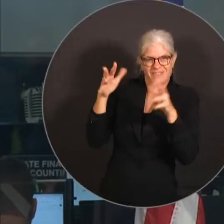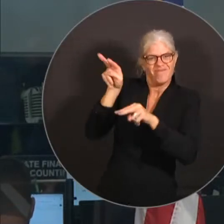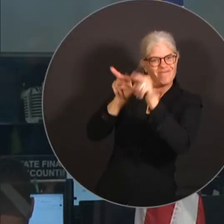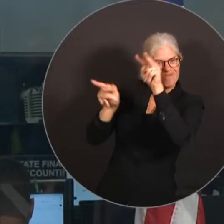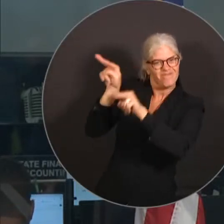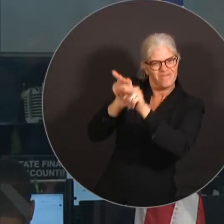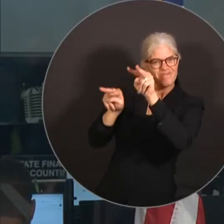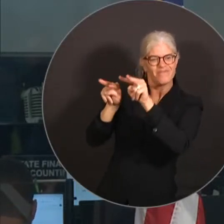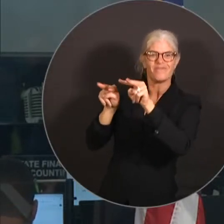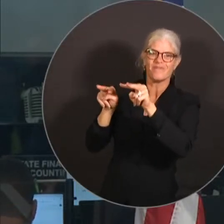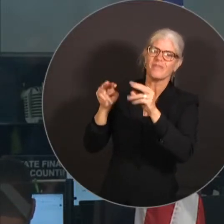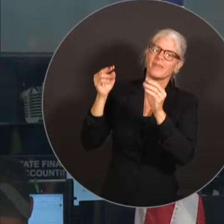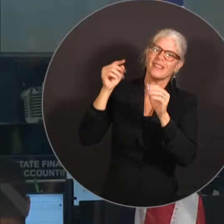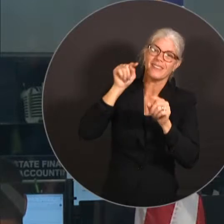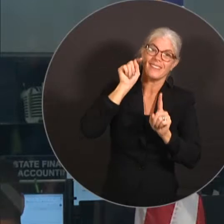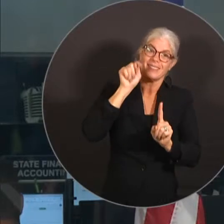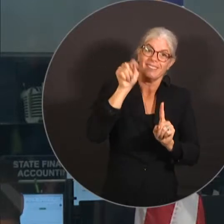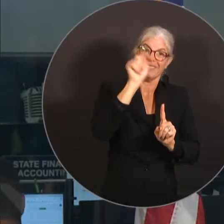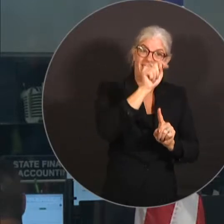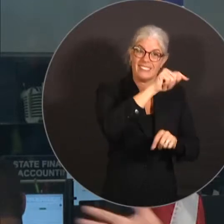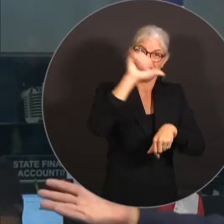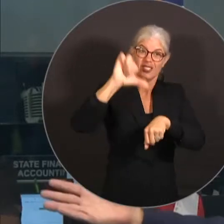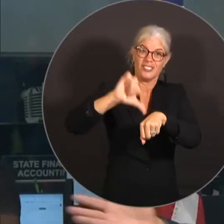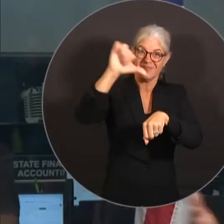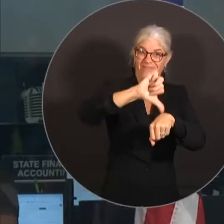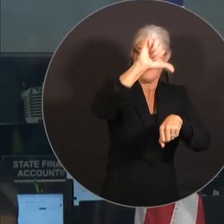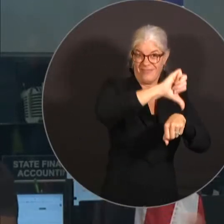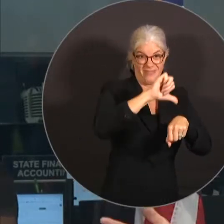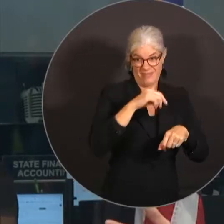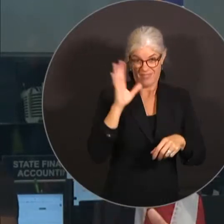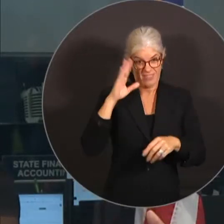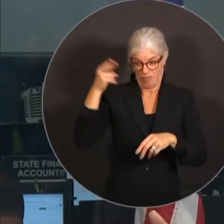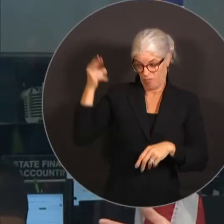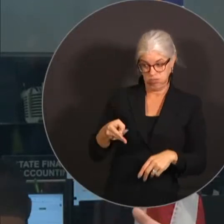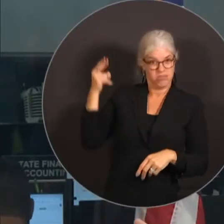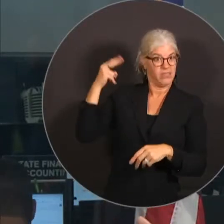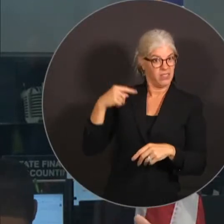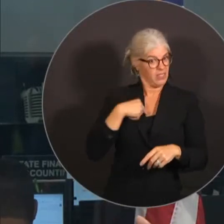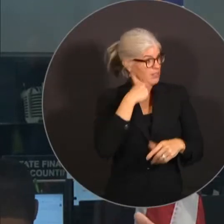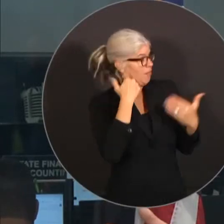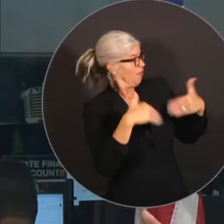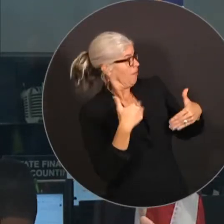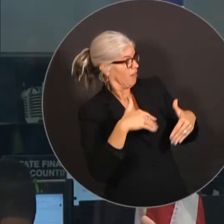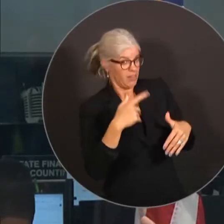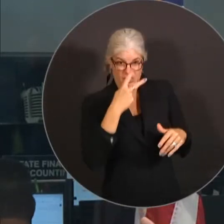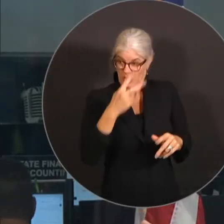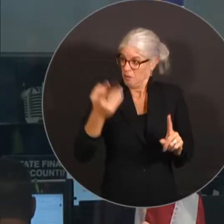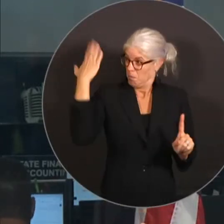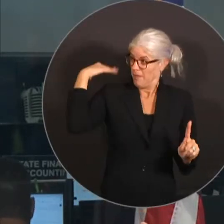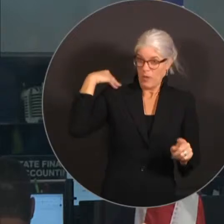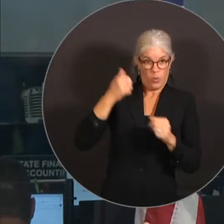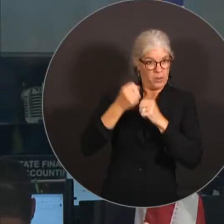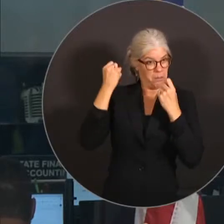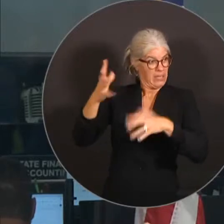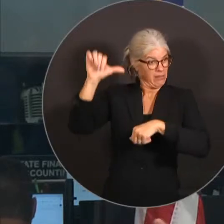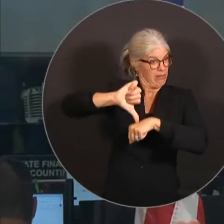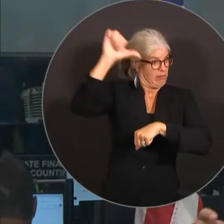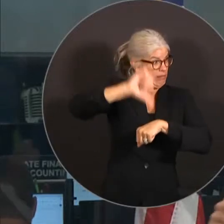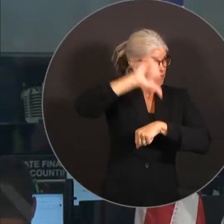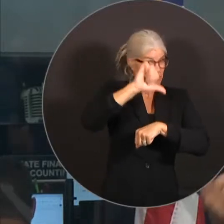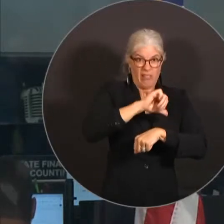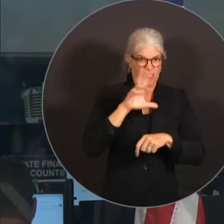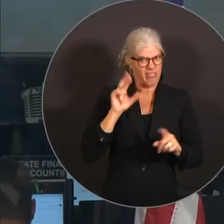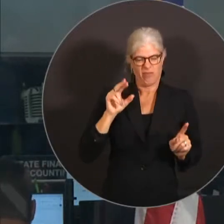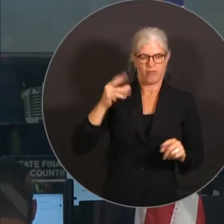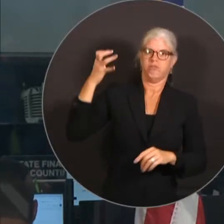more tornado watches than I've ever seen. I was talking to people, do you ever remember? No one remembers ever seeing this many tornado warnings that have been done.